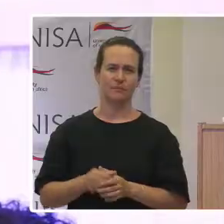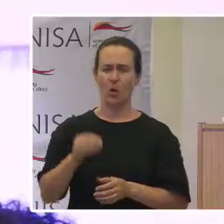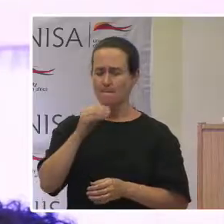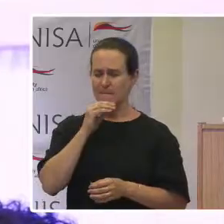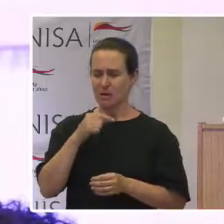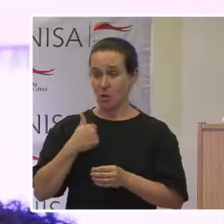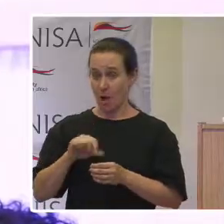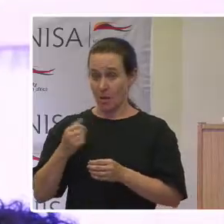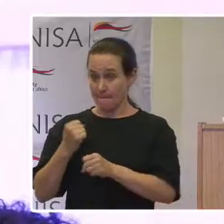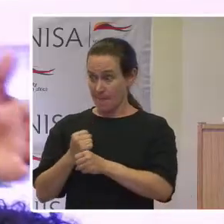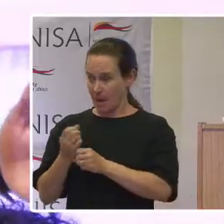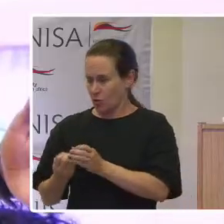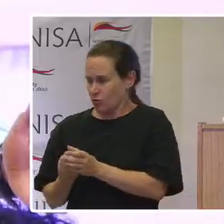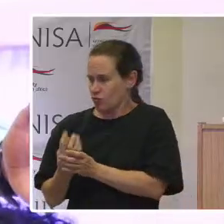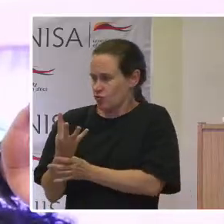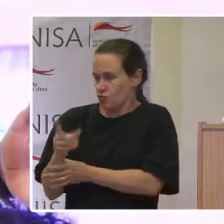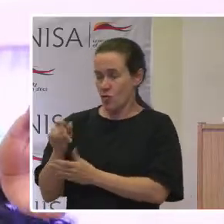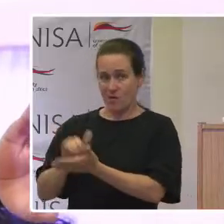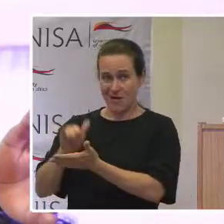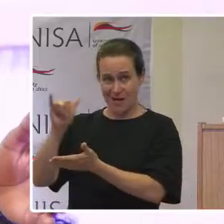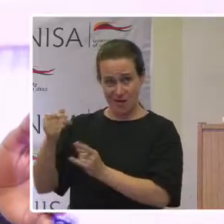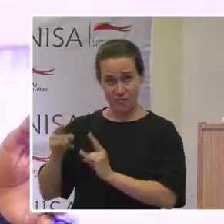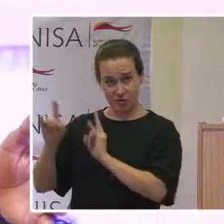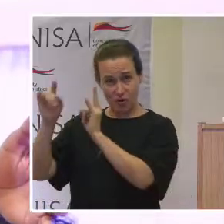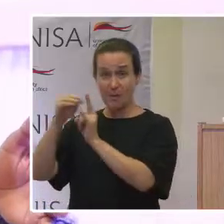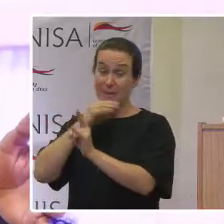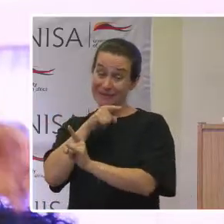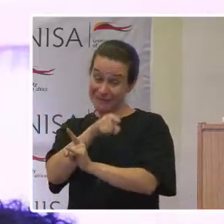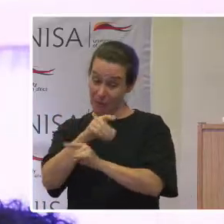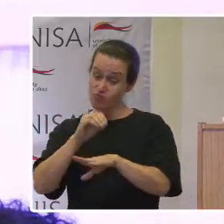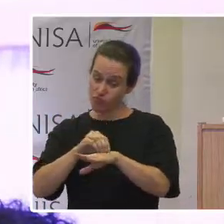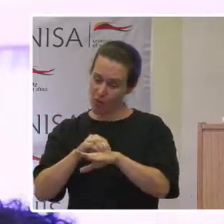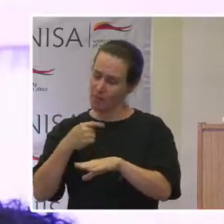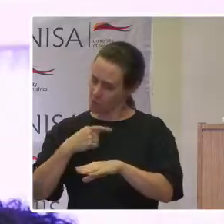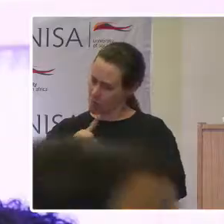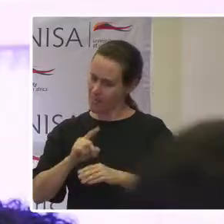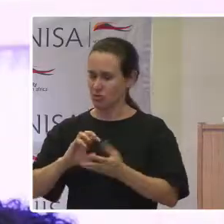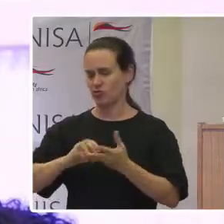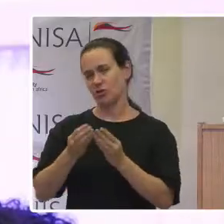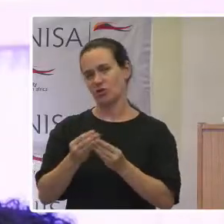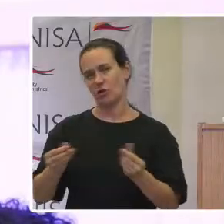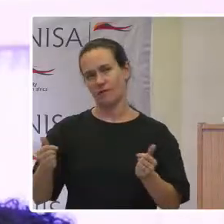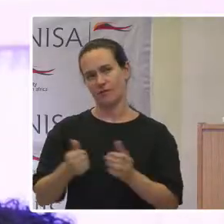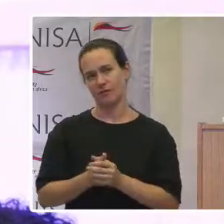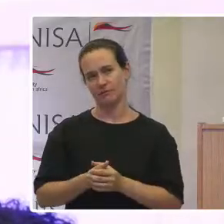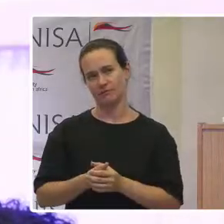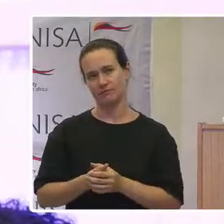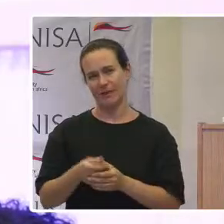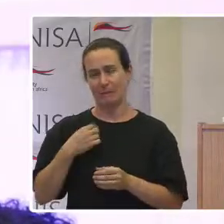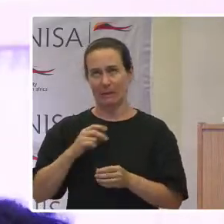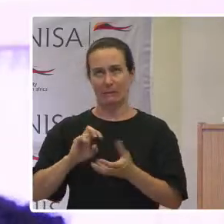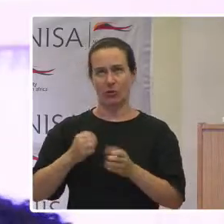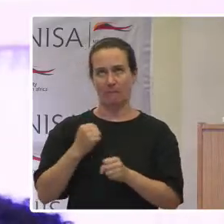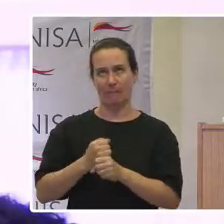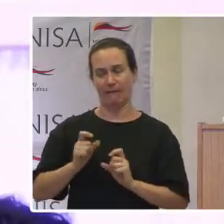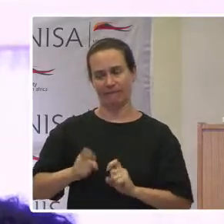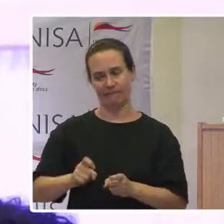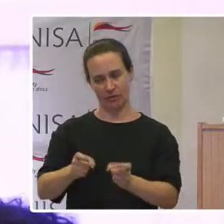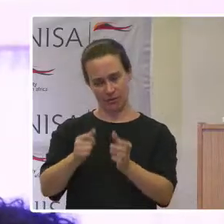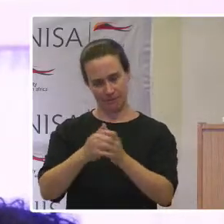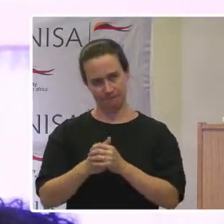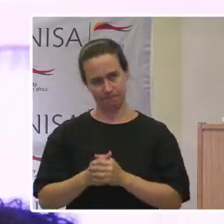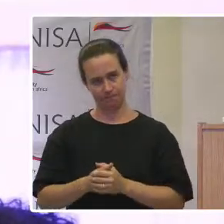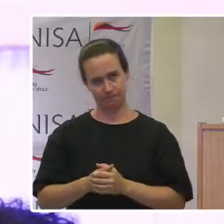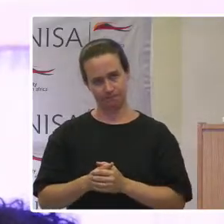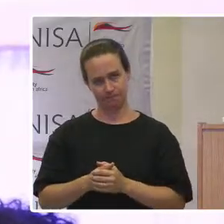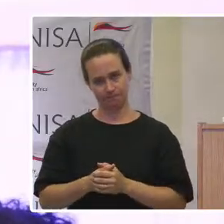in Aerotropolis, these are some of the things we need to address as well. In the interest of time, I'm going to try to expedite.